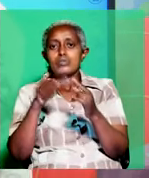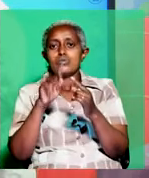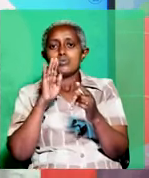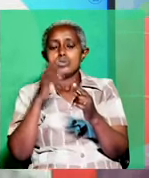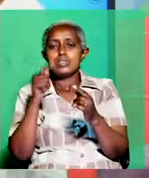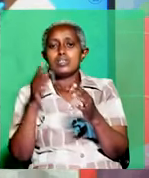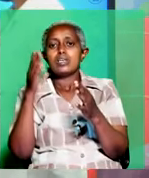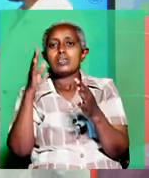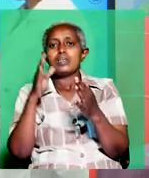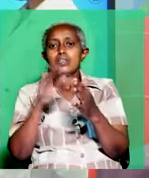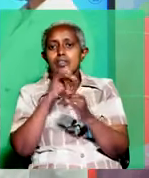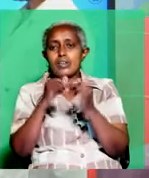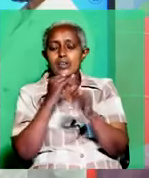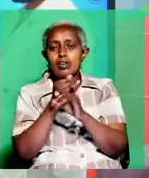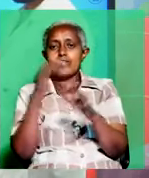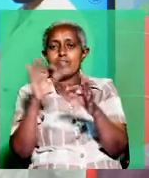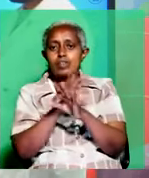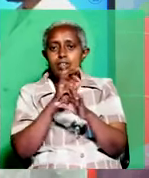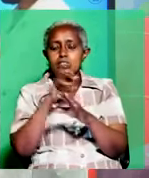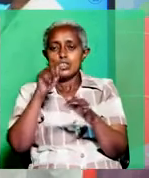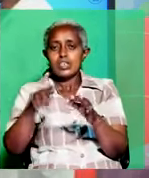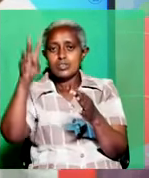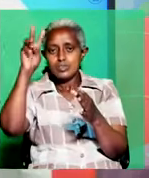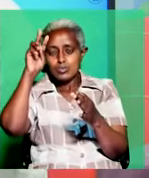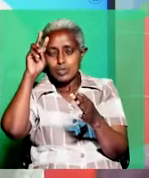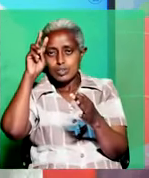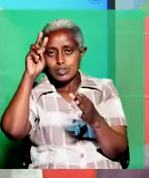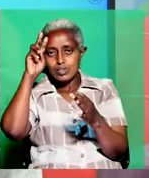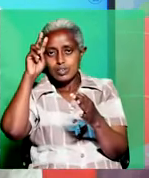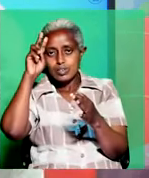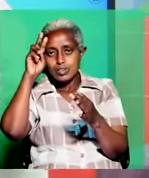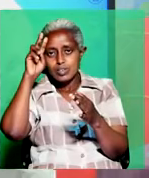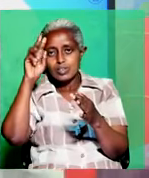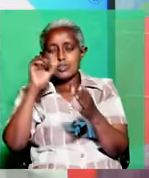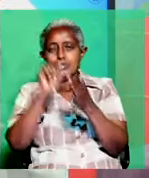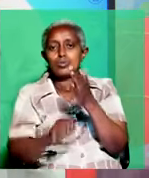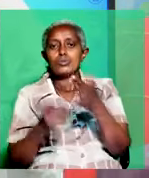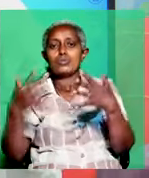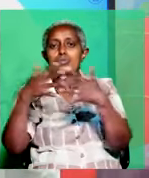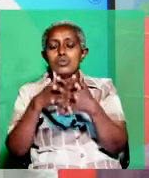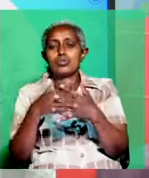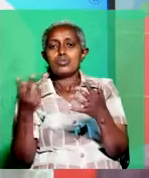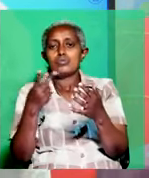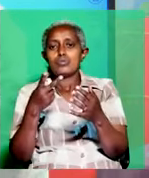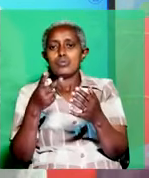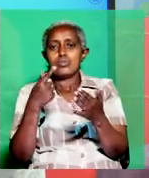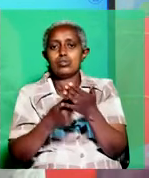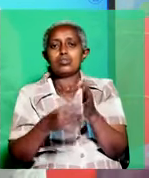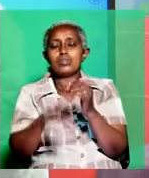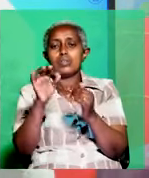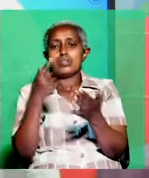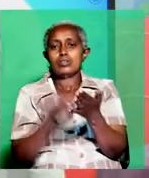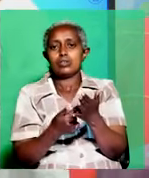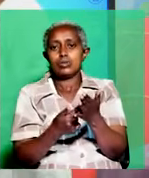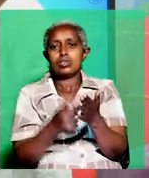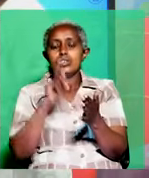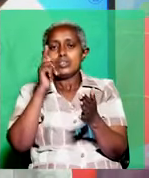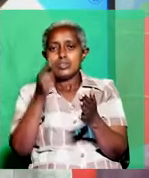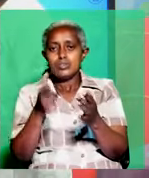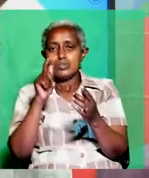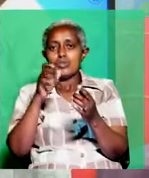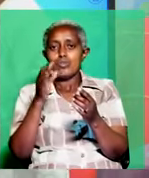internal function 4 plus x squared. So when you compose these two, you get this one. So g of